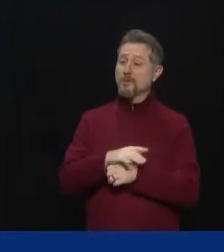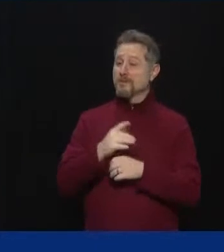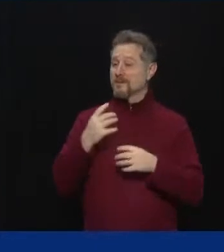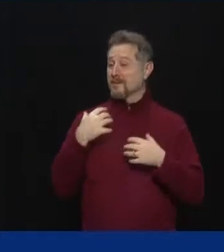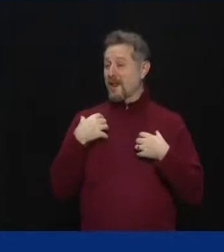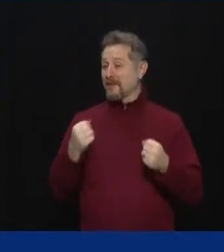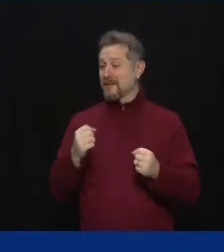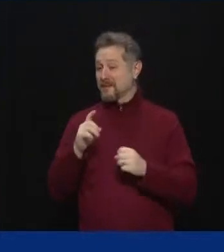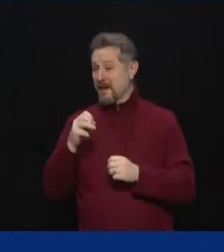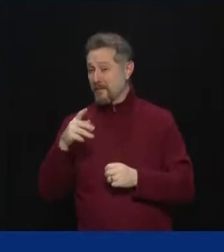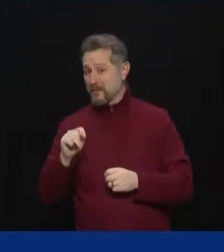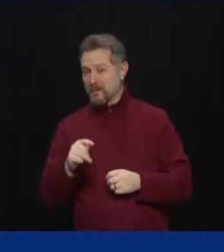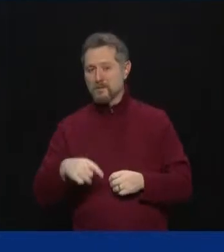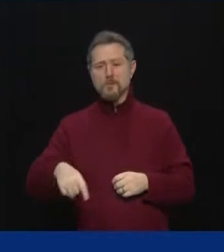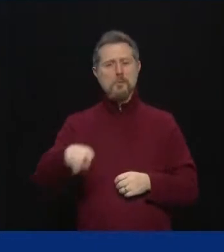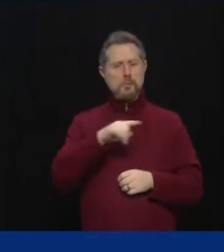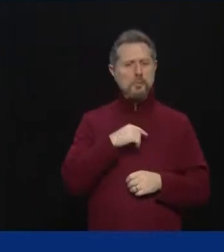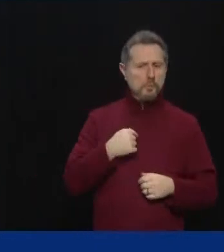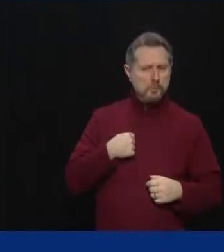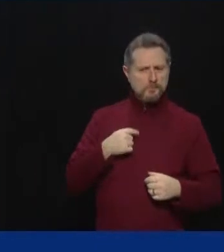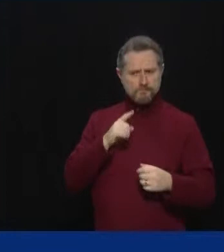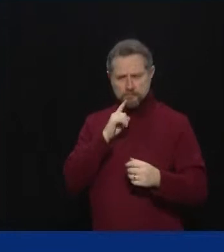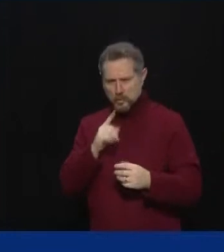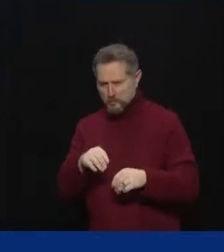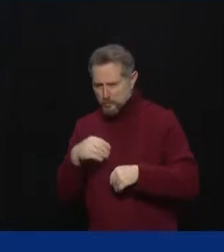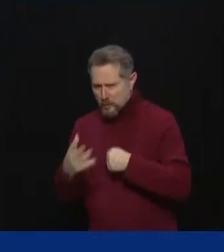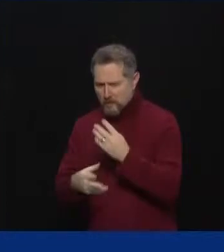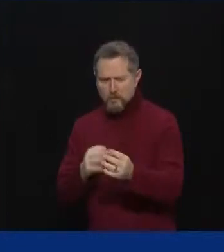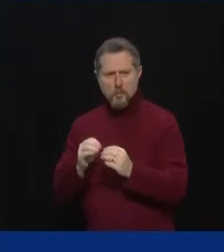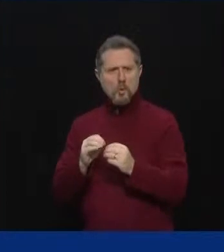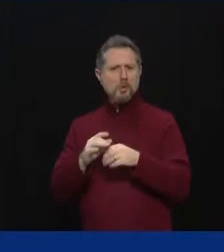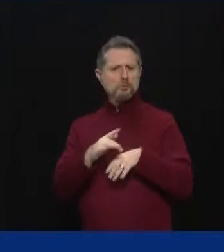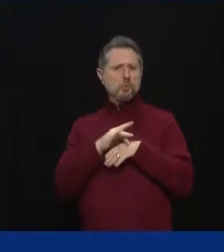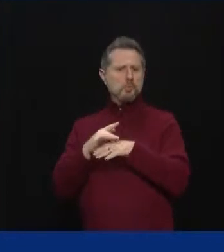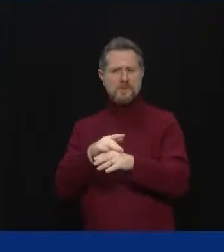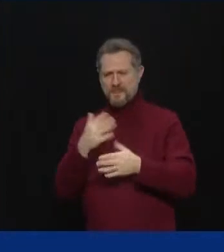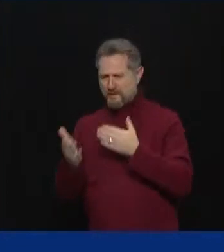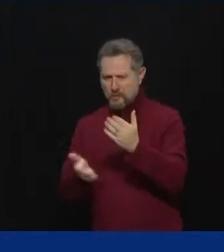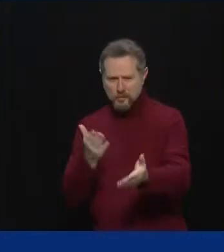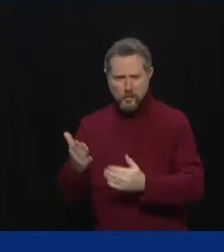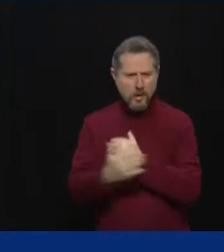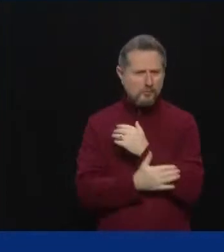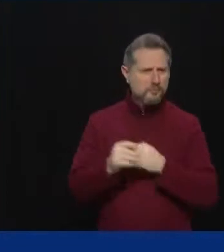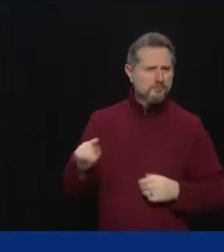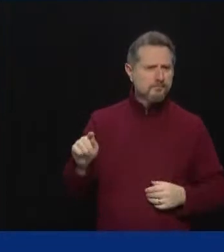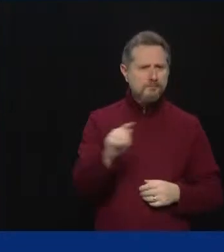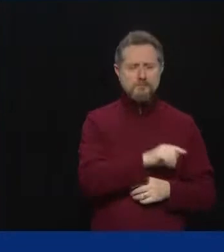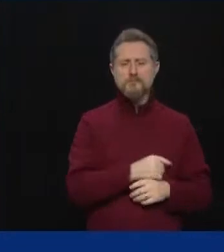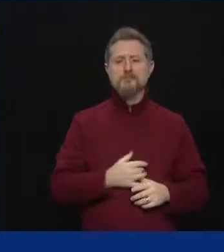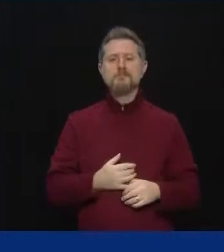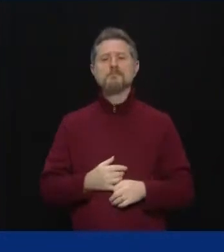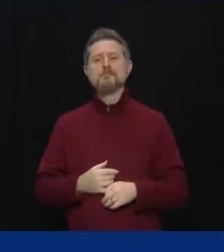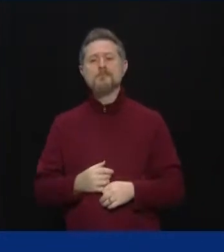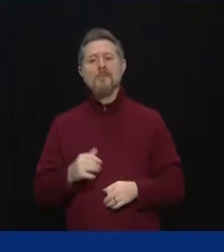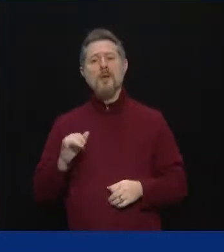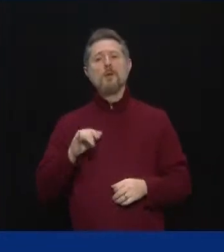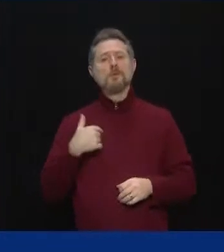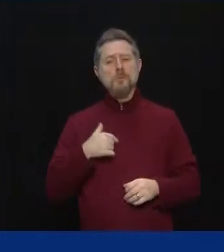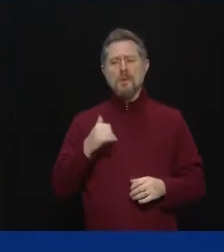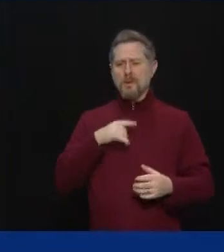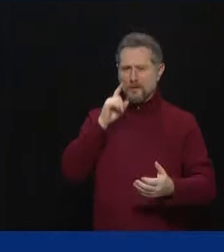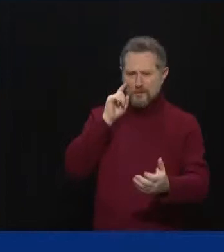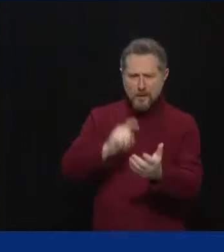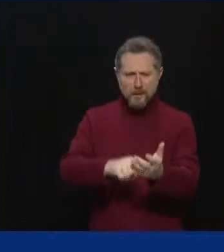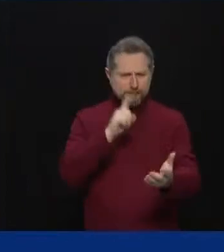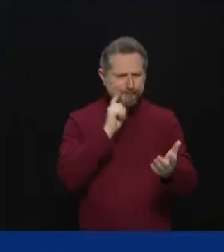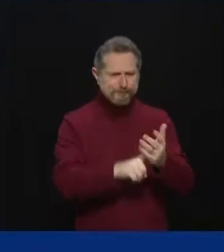saying these are areas we can bring more resources, and these are the places that we're doing it already. So these are bases. Also, we've identified places that had